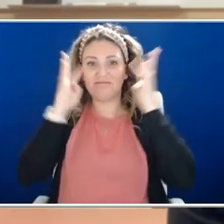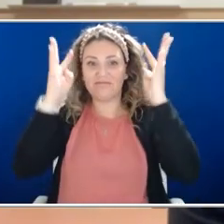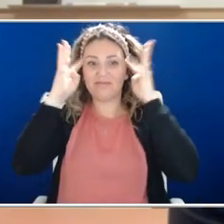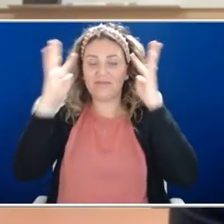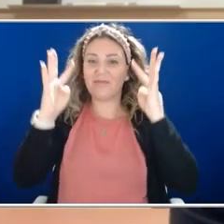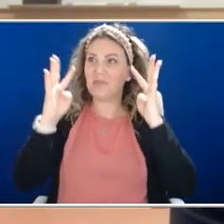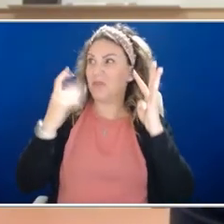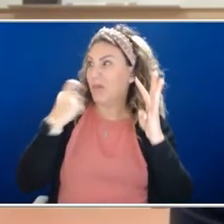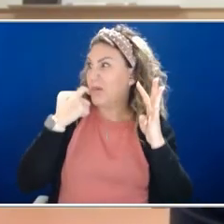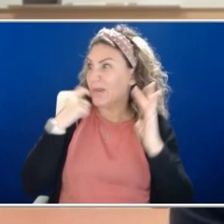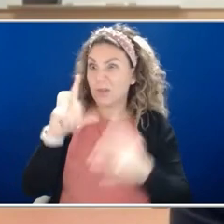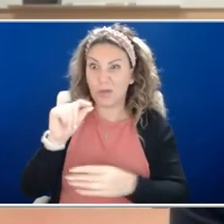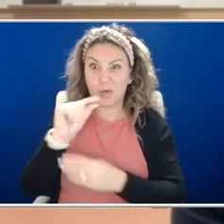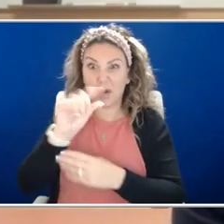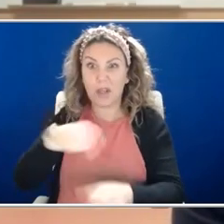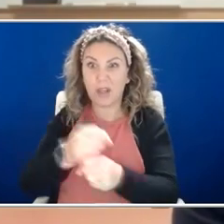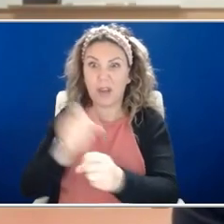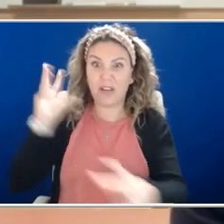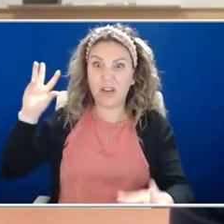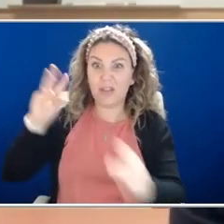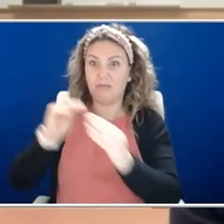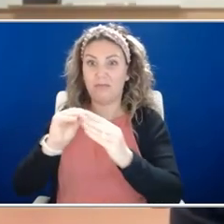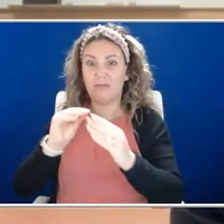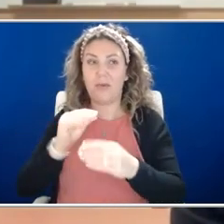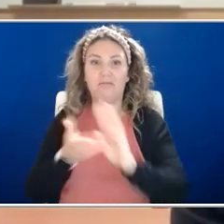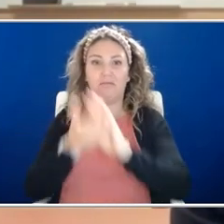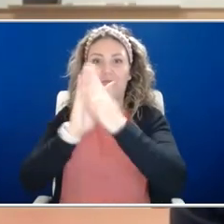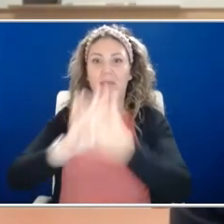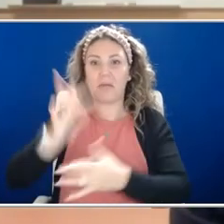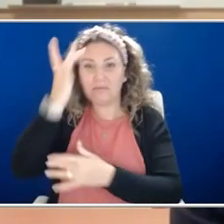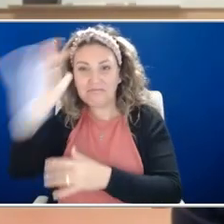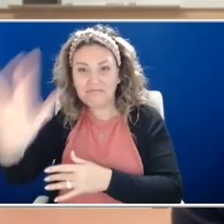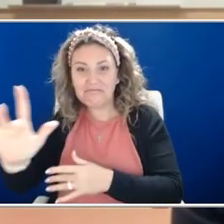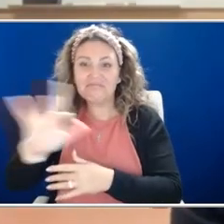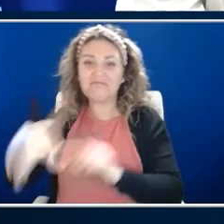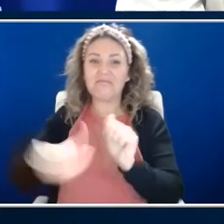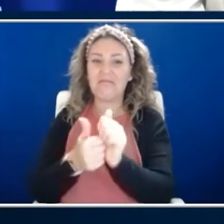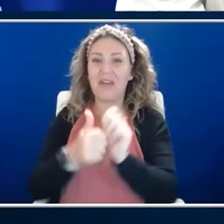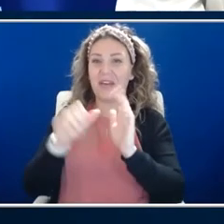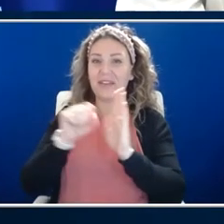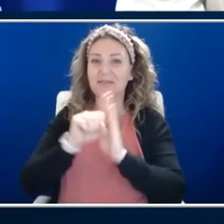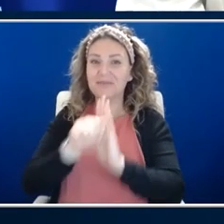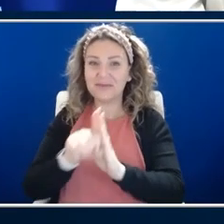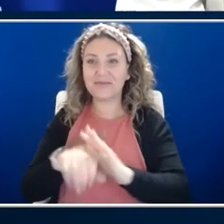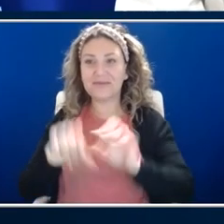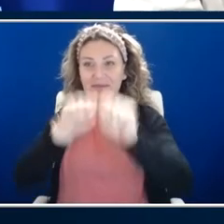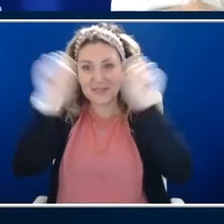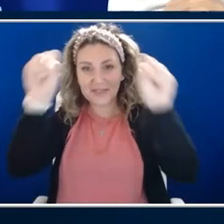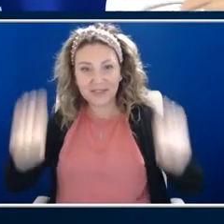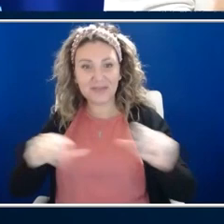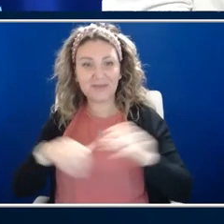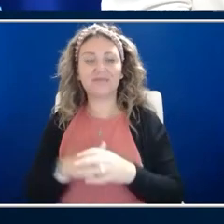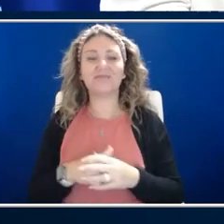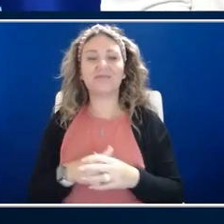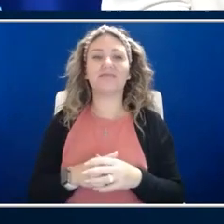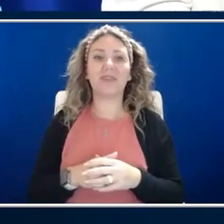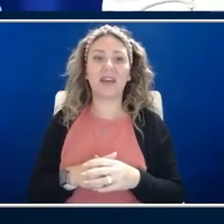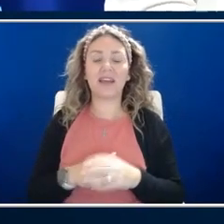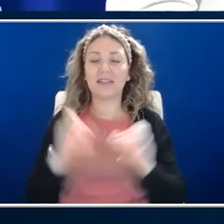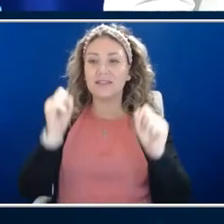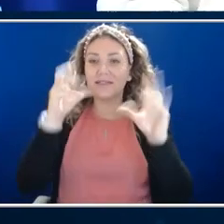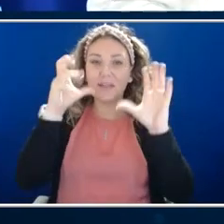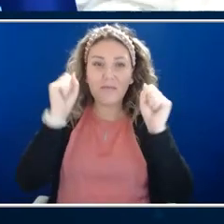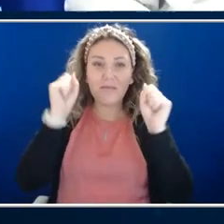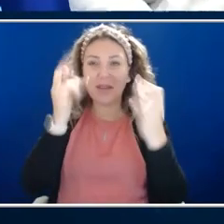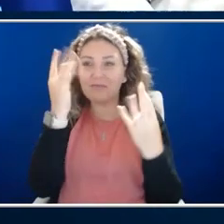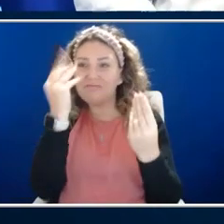20 years and really making intelligence out of those data and the systems. It is amazing to think about what the future of